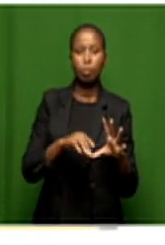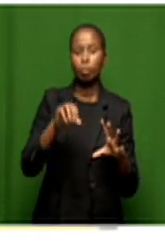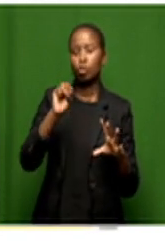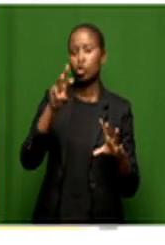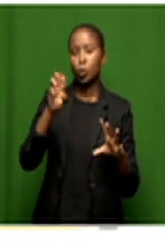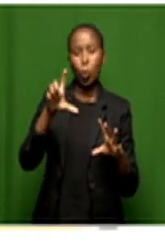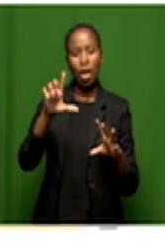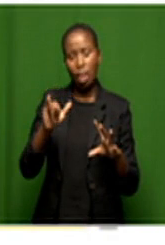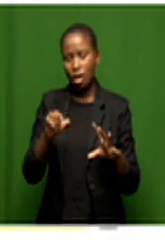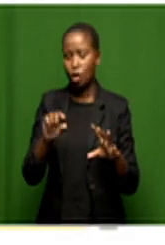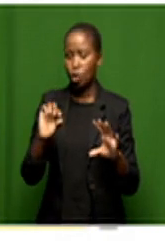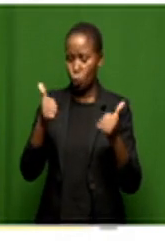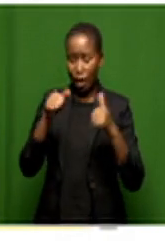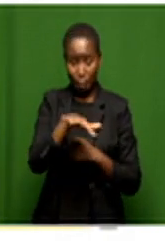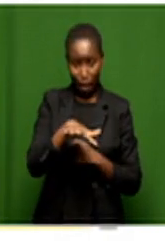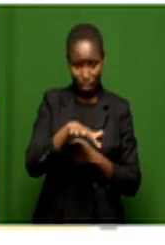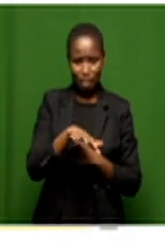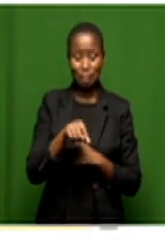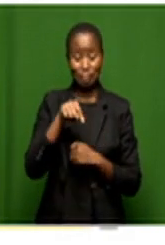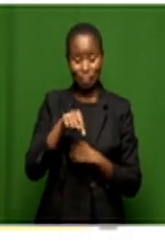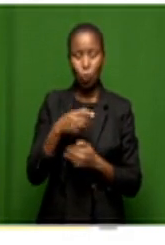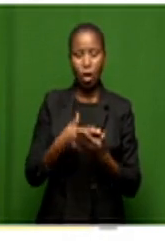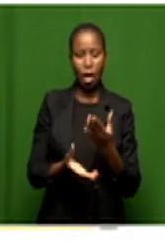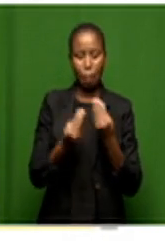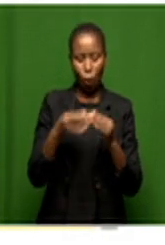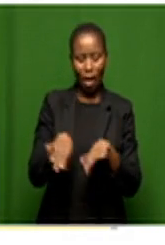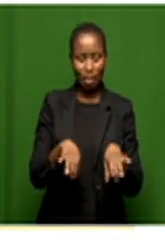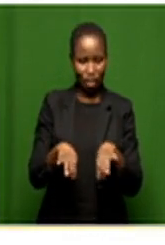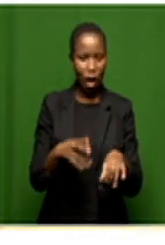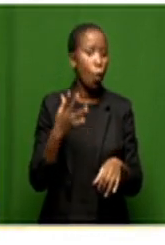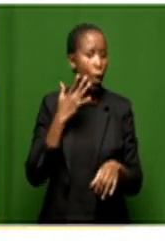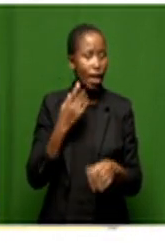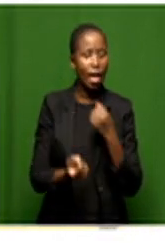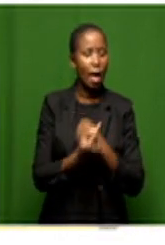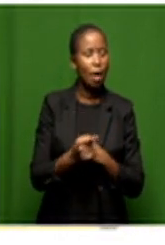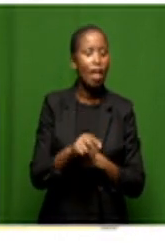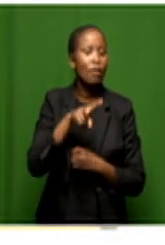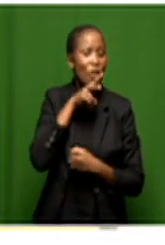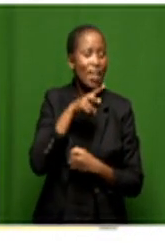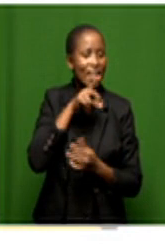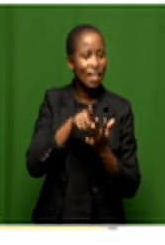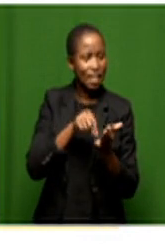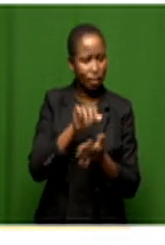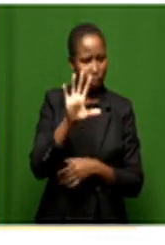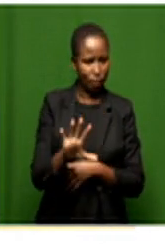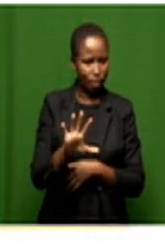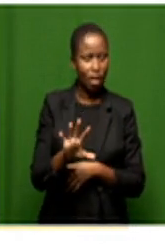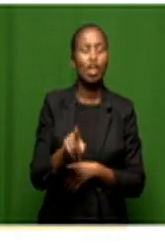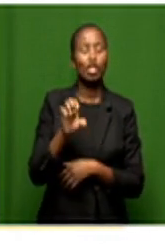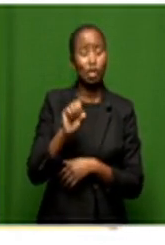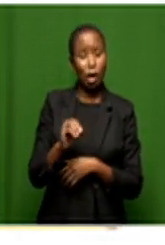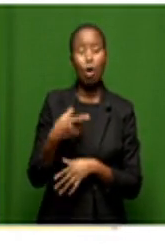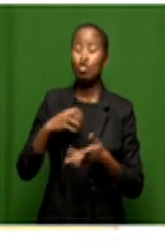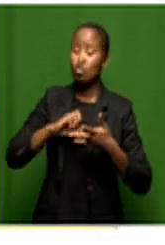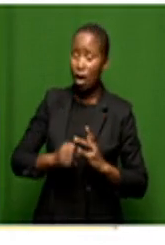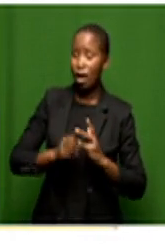great place, where we're going to also be having an activation there on Friday, the 5th. So we are trying to make sure